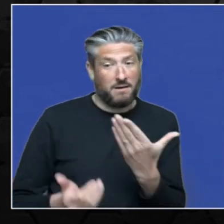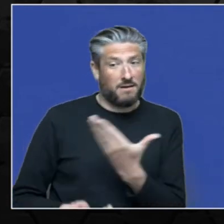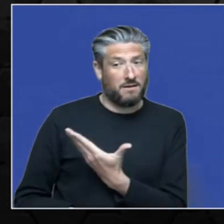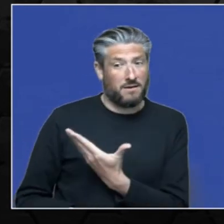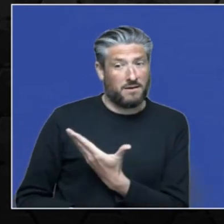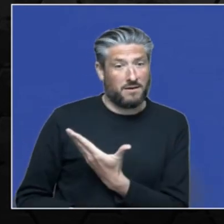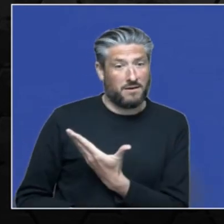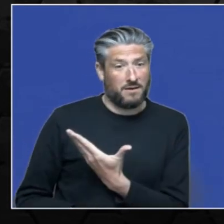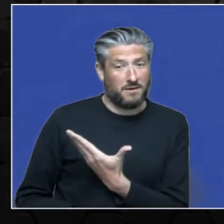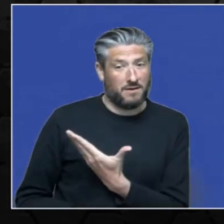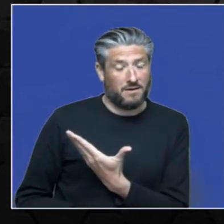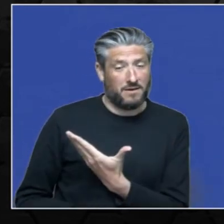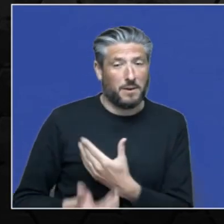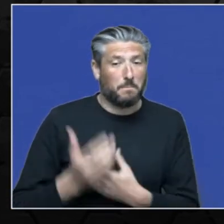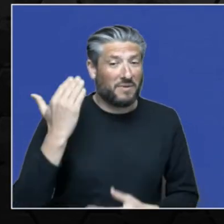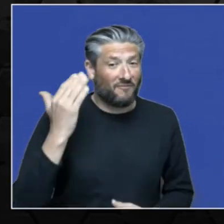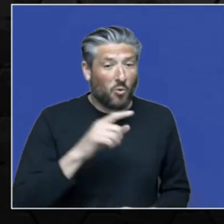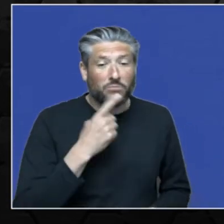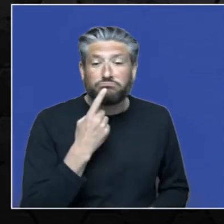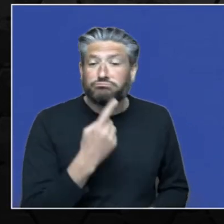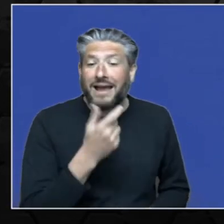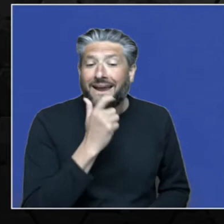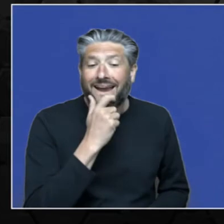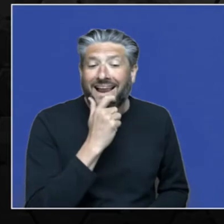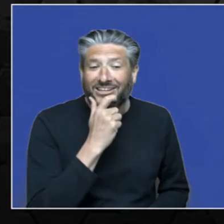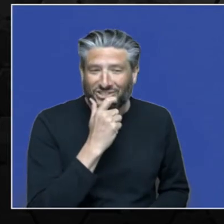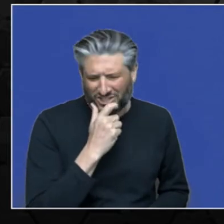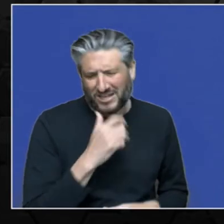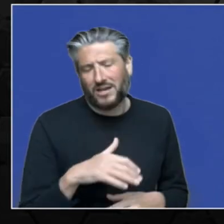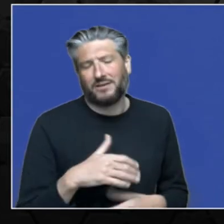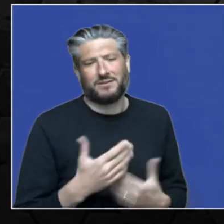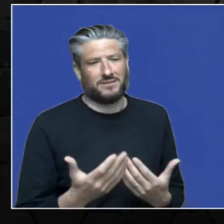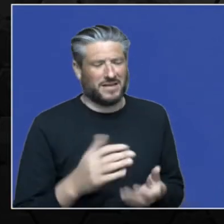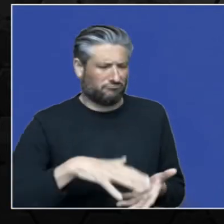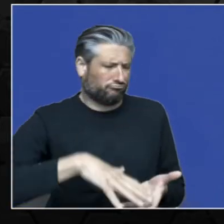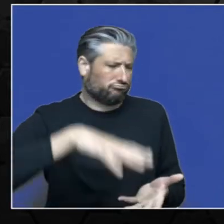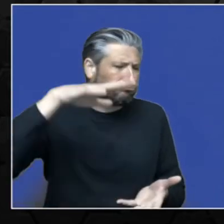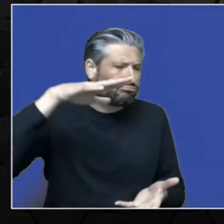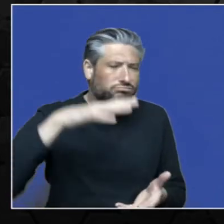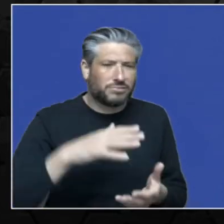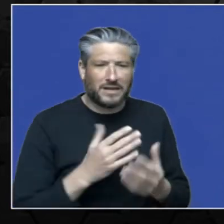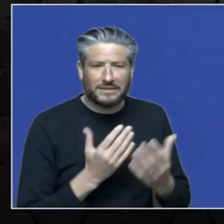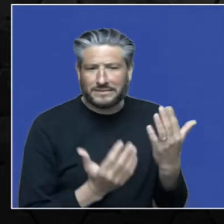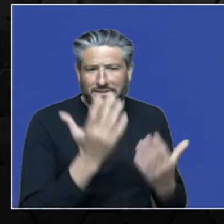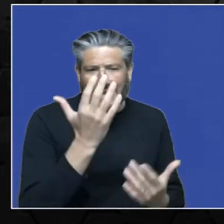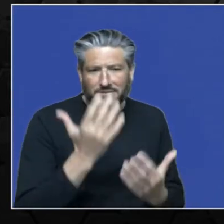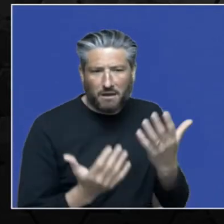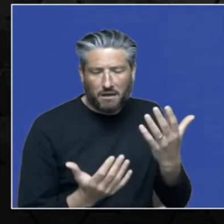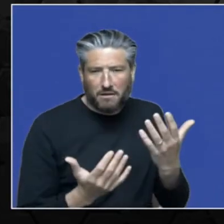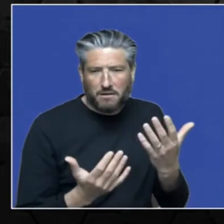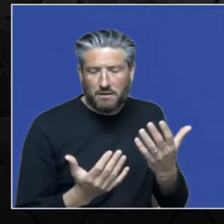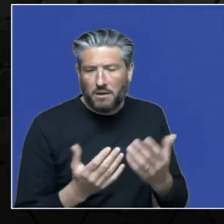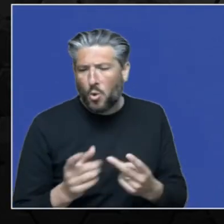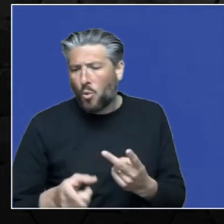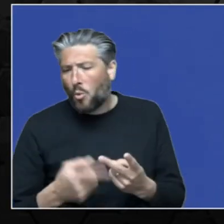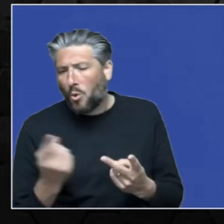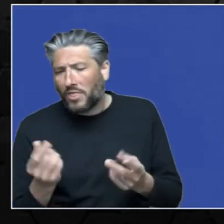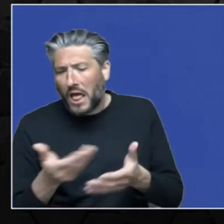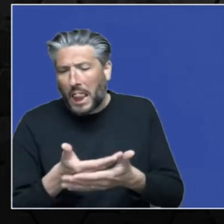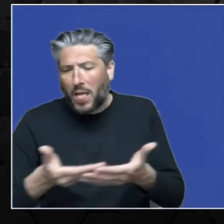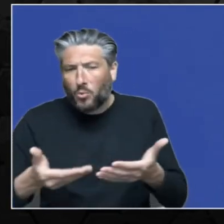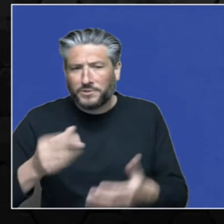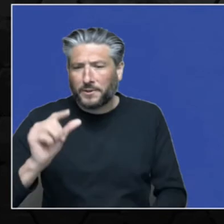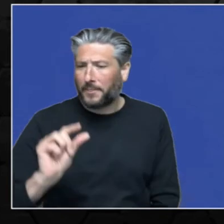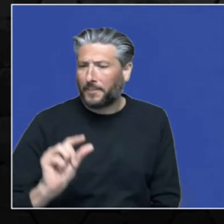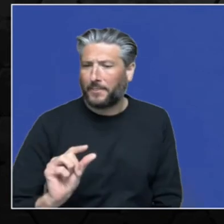stop words. I mean, it's not like we don't completely have the stop words. It's just that the resources are scarce. So if we have just a small